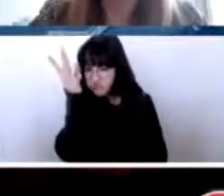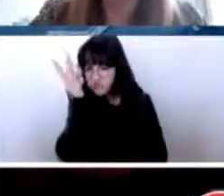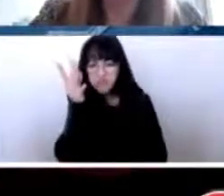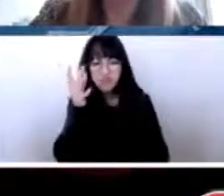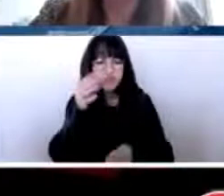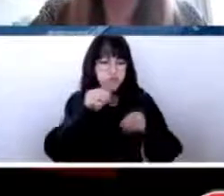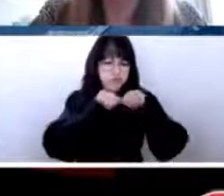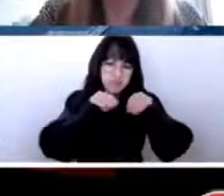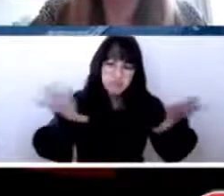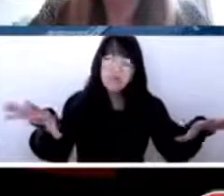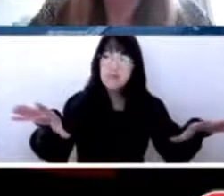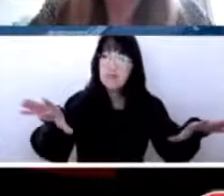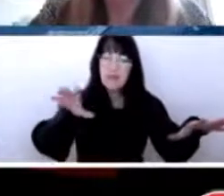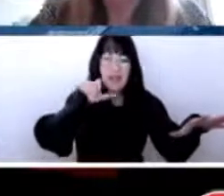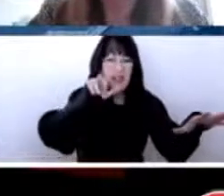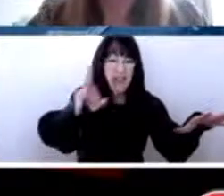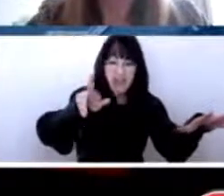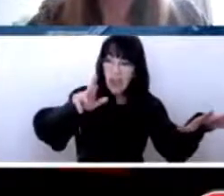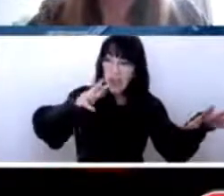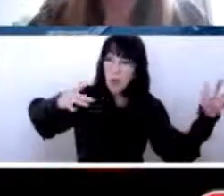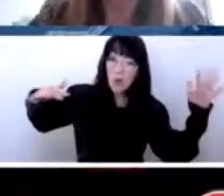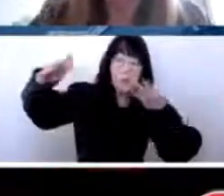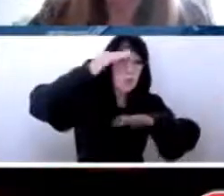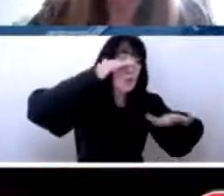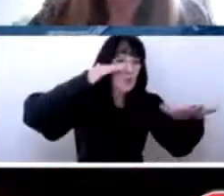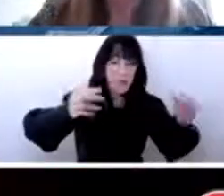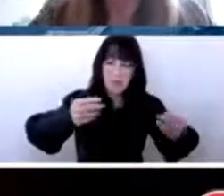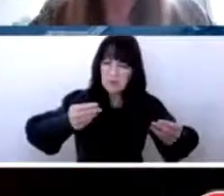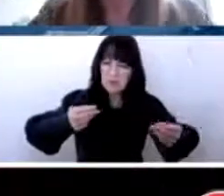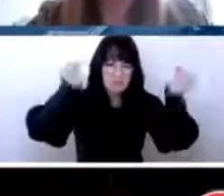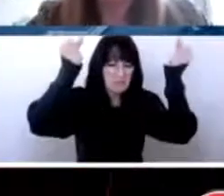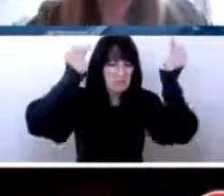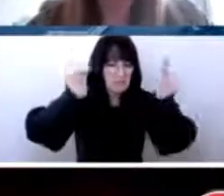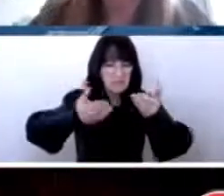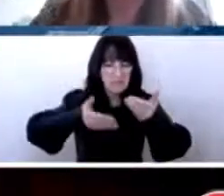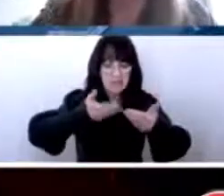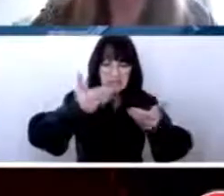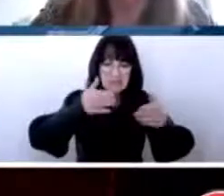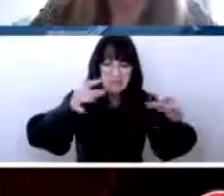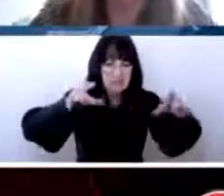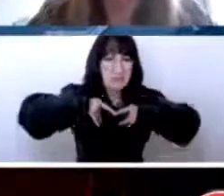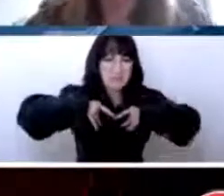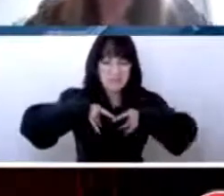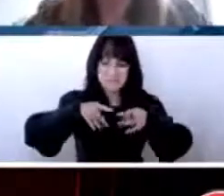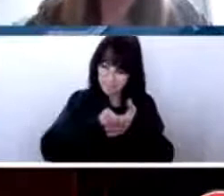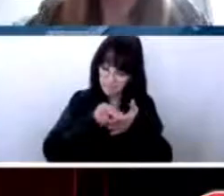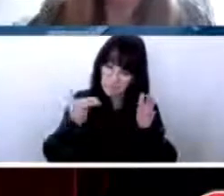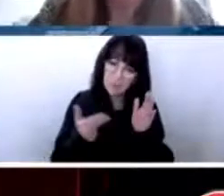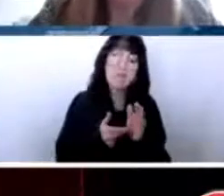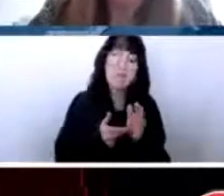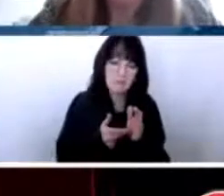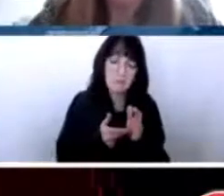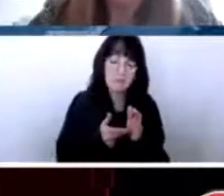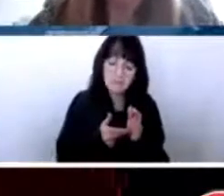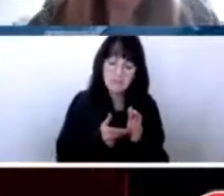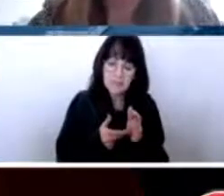infection. It's spread airborne. And therefore, we need to step up our mask wearing a little